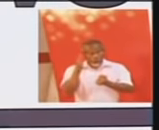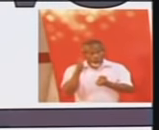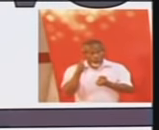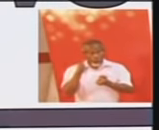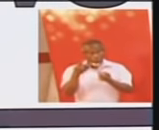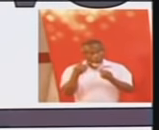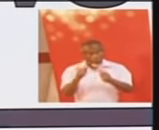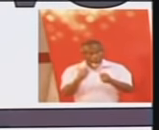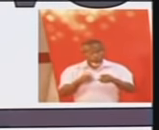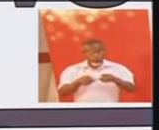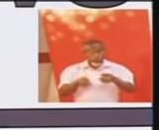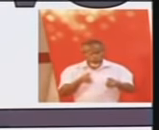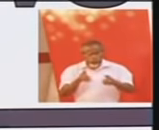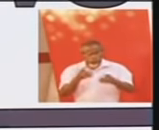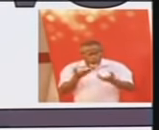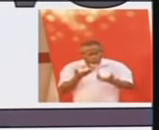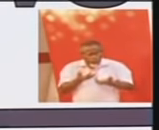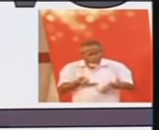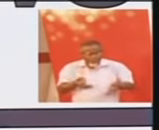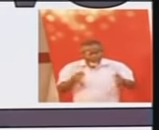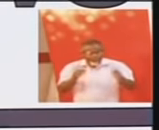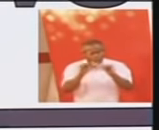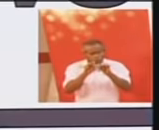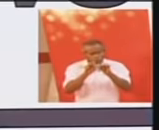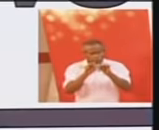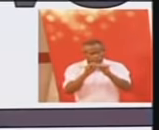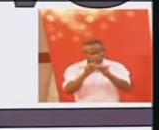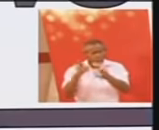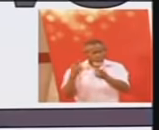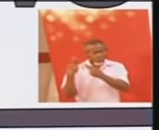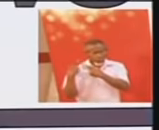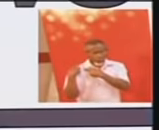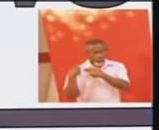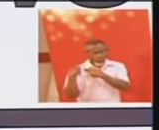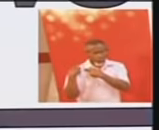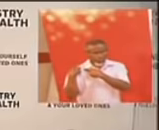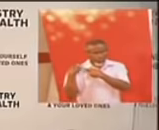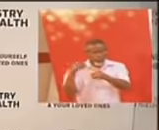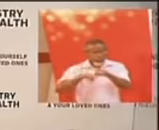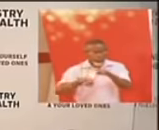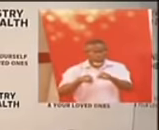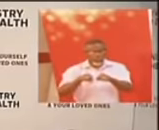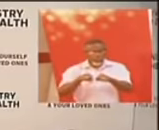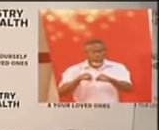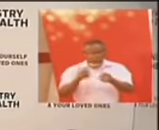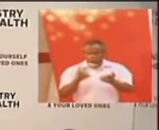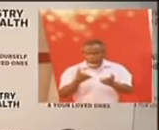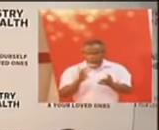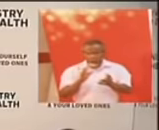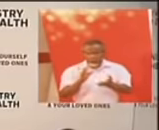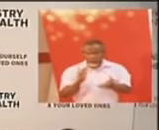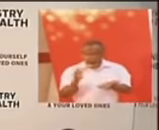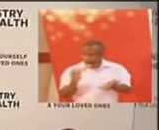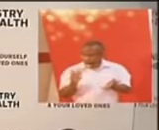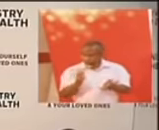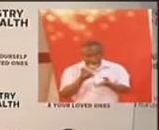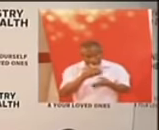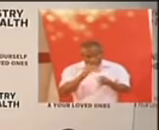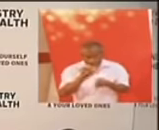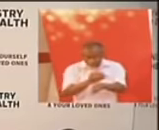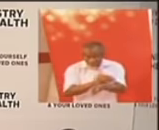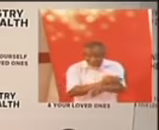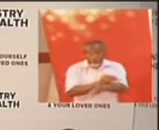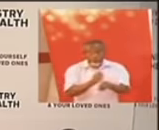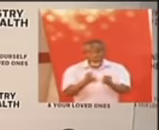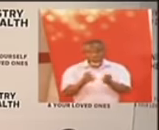our numbers decline so that we can help our healthcare workers in turn. Thank you very much, Dr. Earl. And we